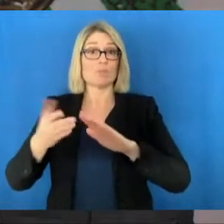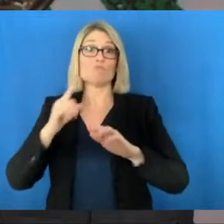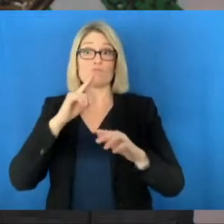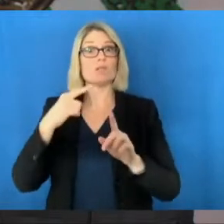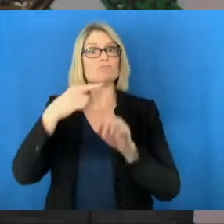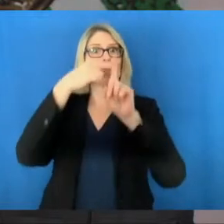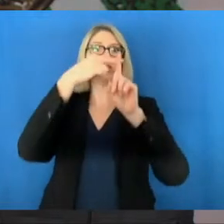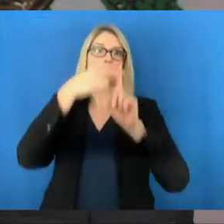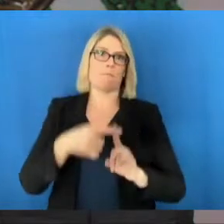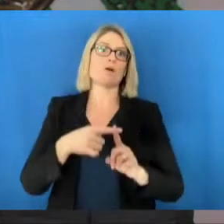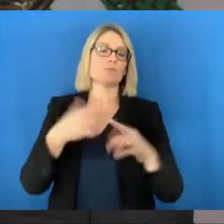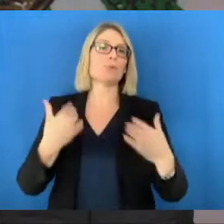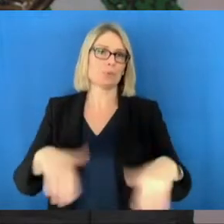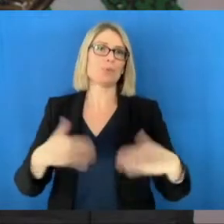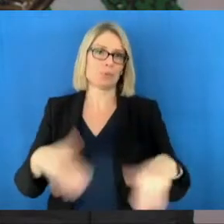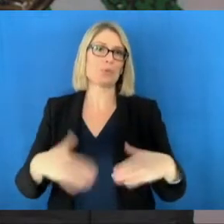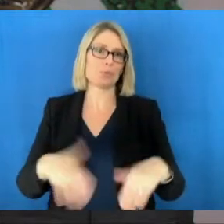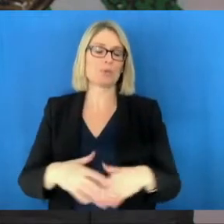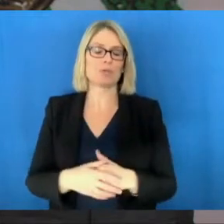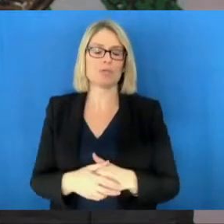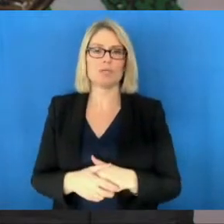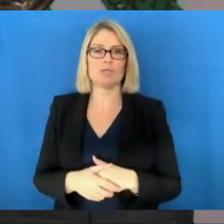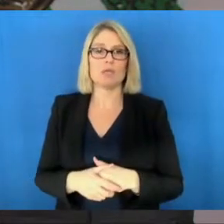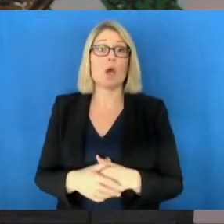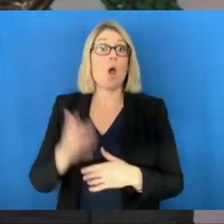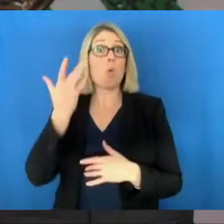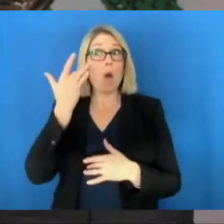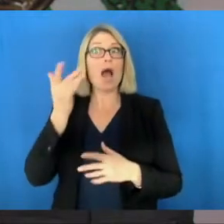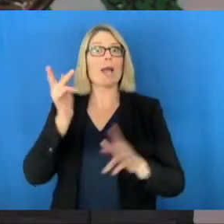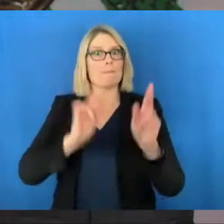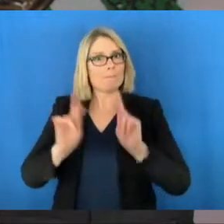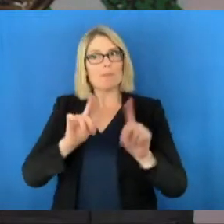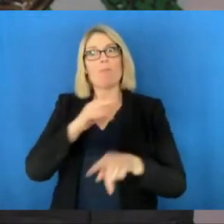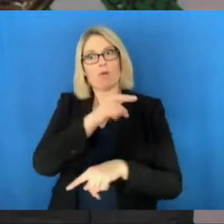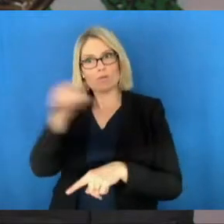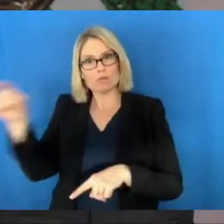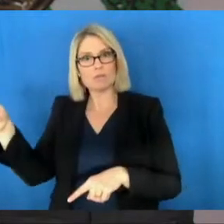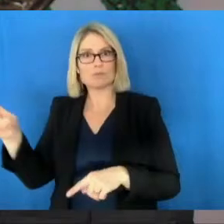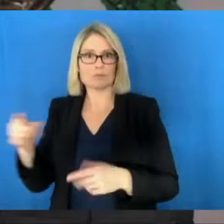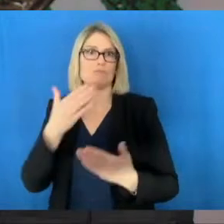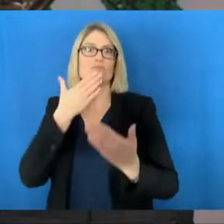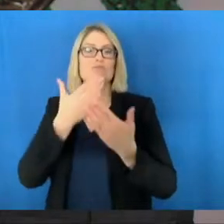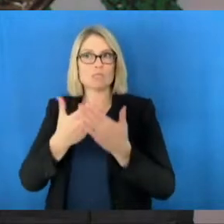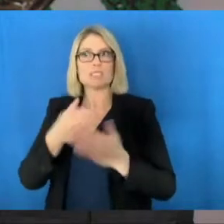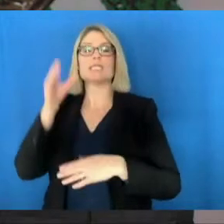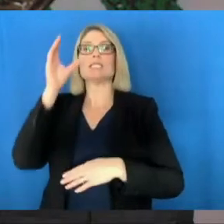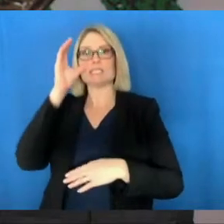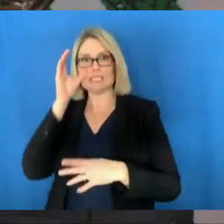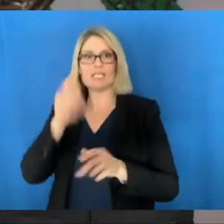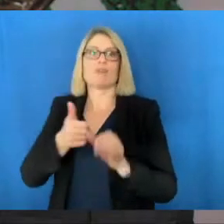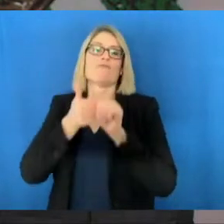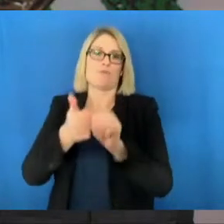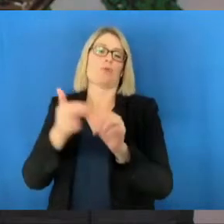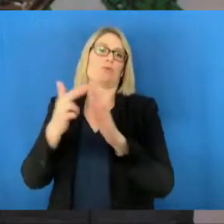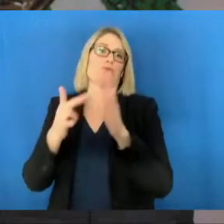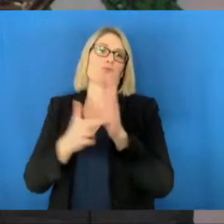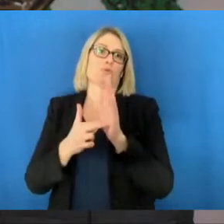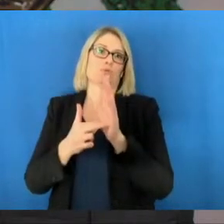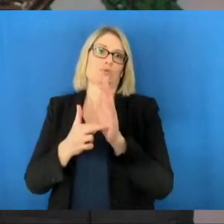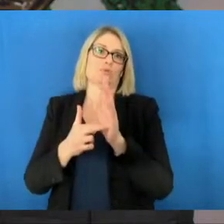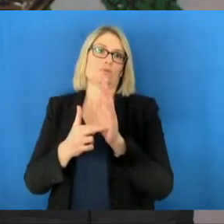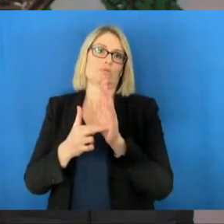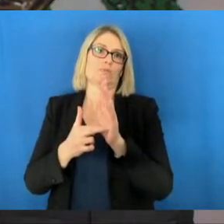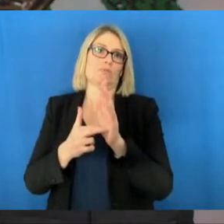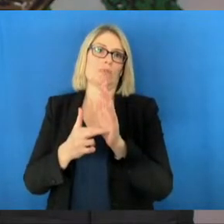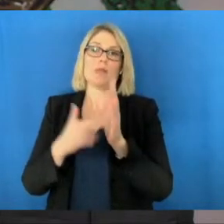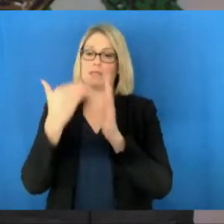positive, and that is because Islanders respond. They have been following the guidance that has been coming